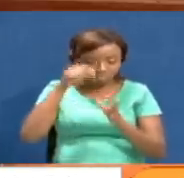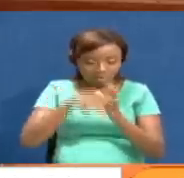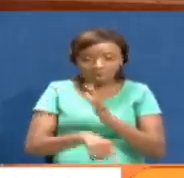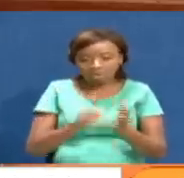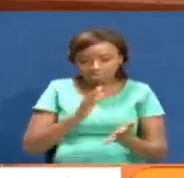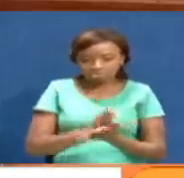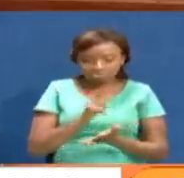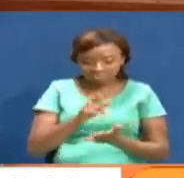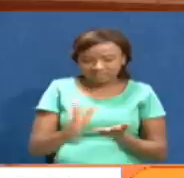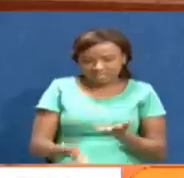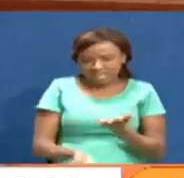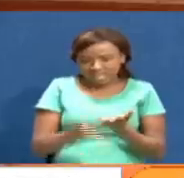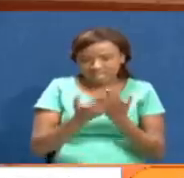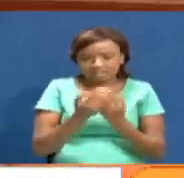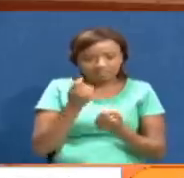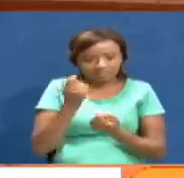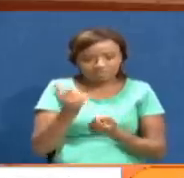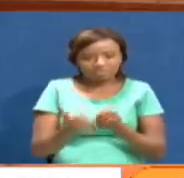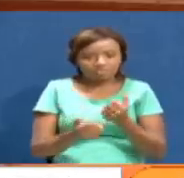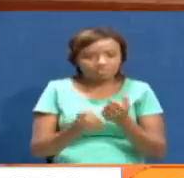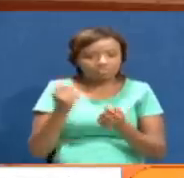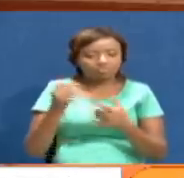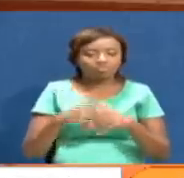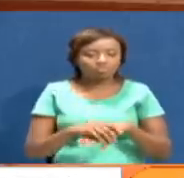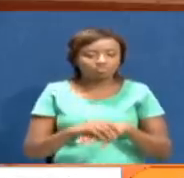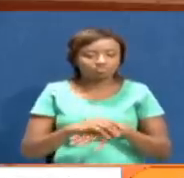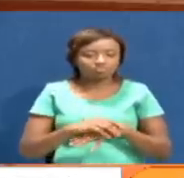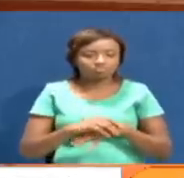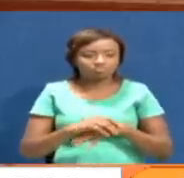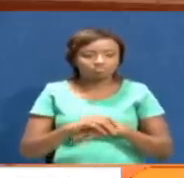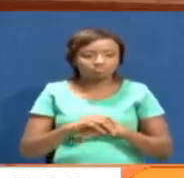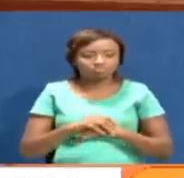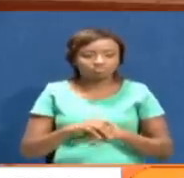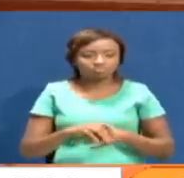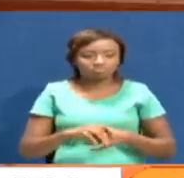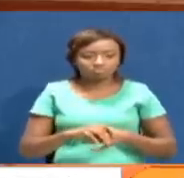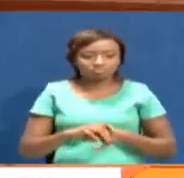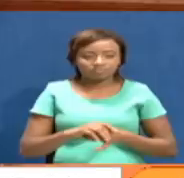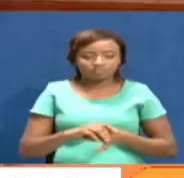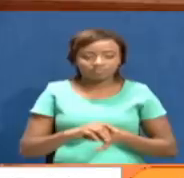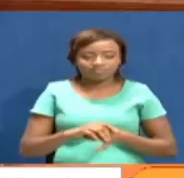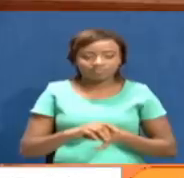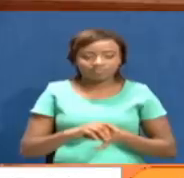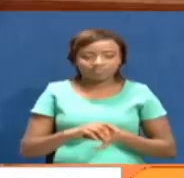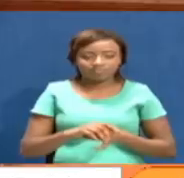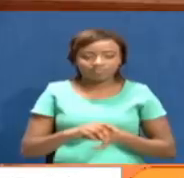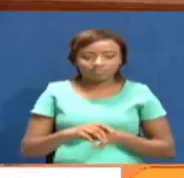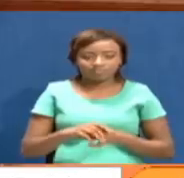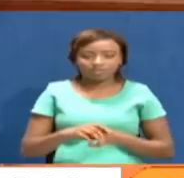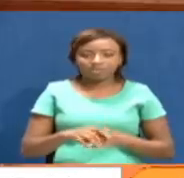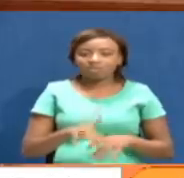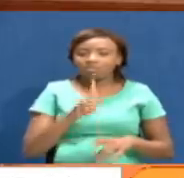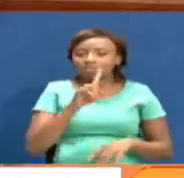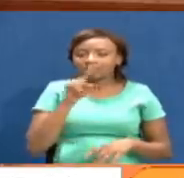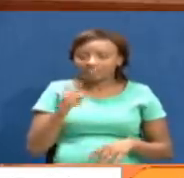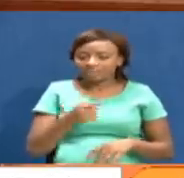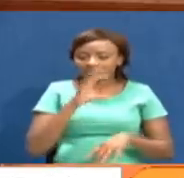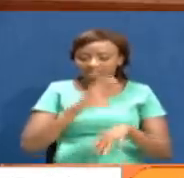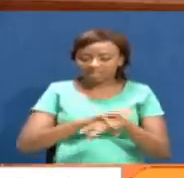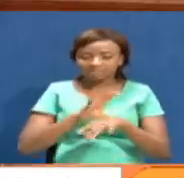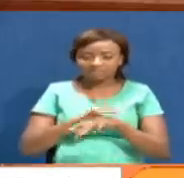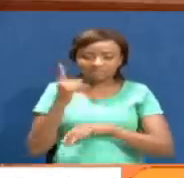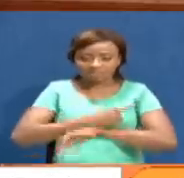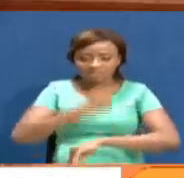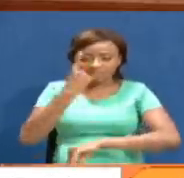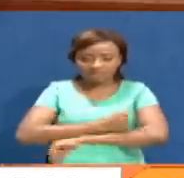much, but the yield is almost 12,000 cubic meters increase since I built the first 93.